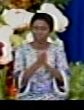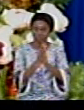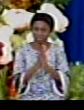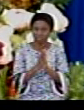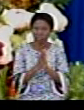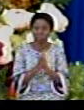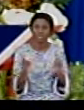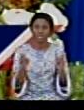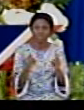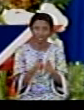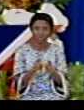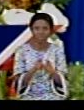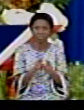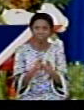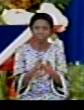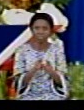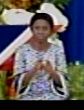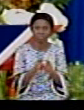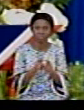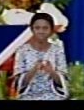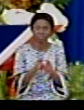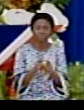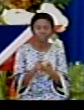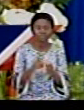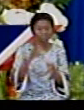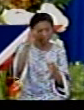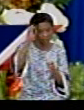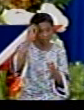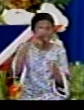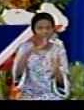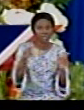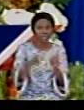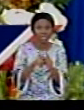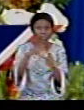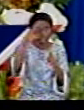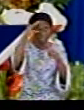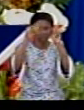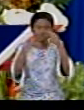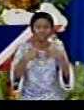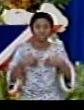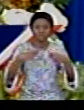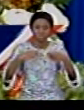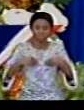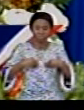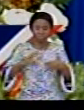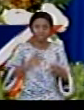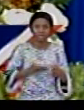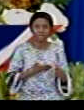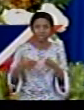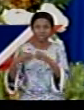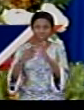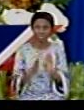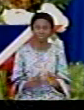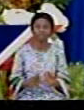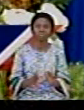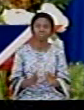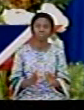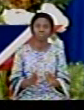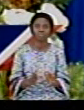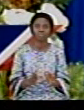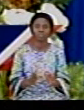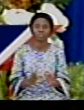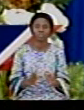our leader in time past, as we had affection towards our leaders, in